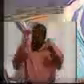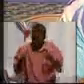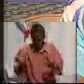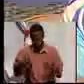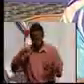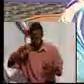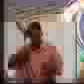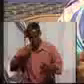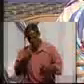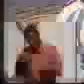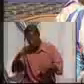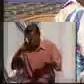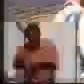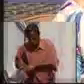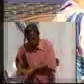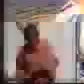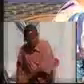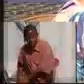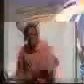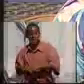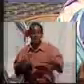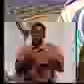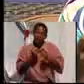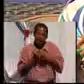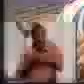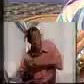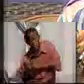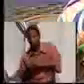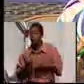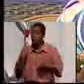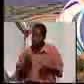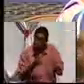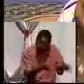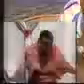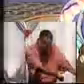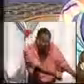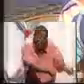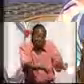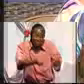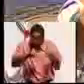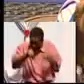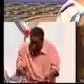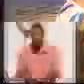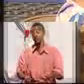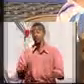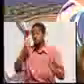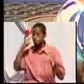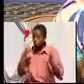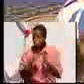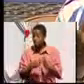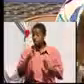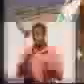You're always behind the curtains, as the English people say. How do you get these people? Show them that you have been to